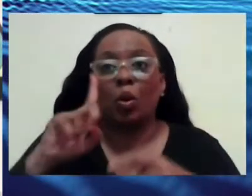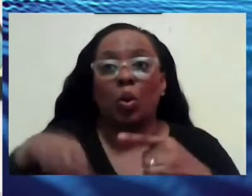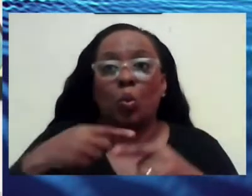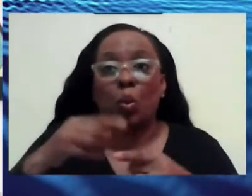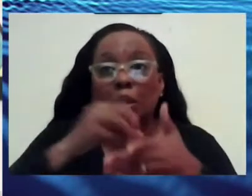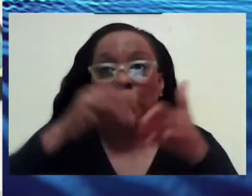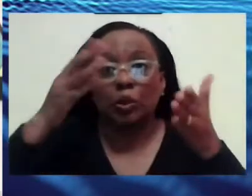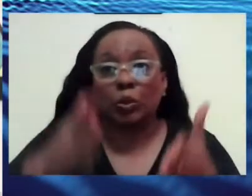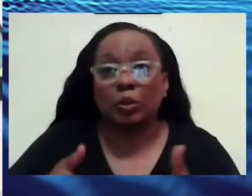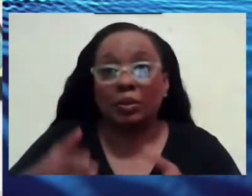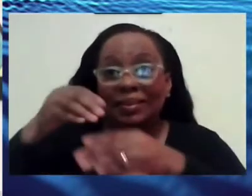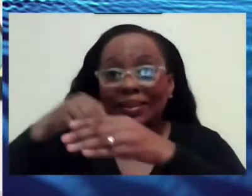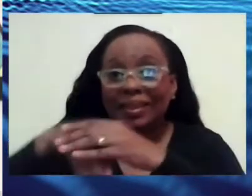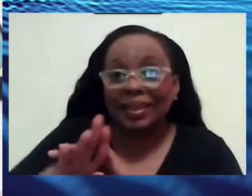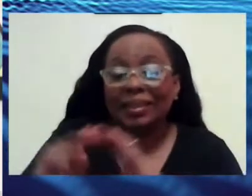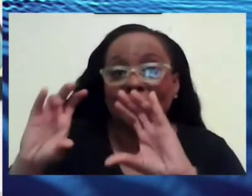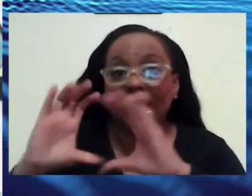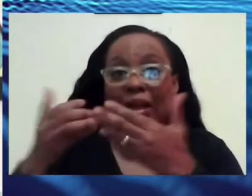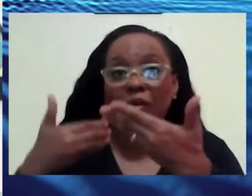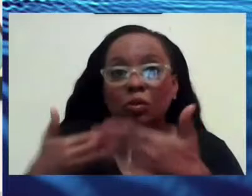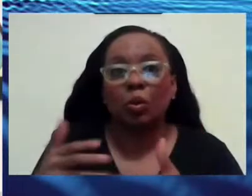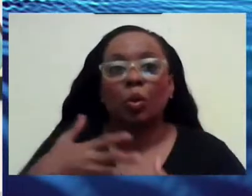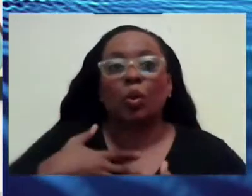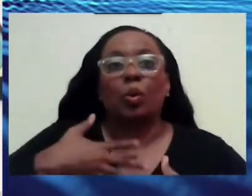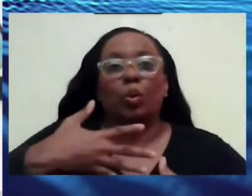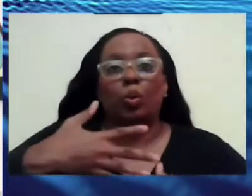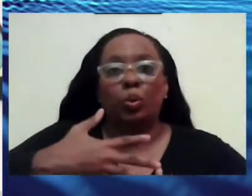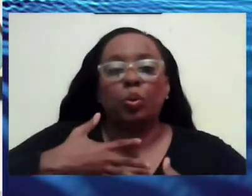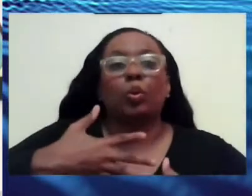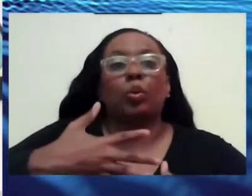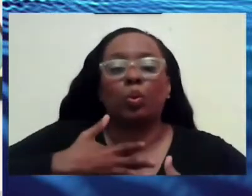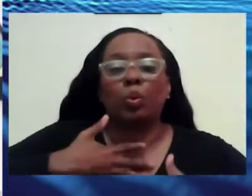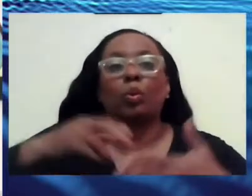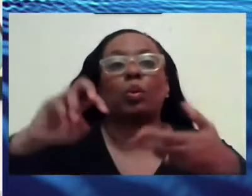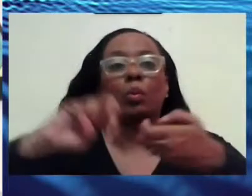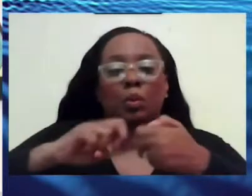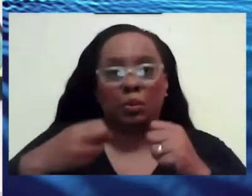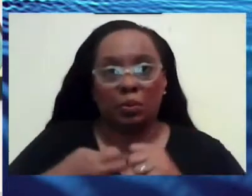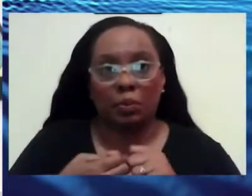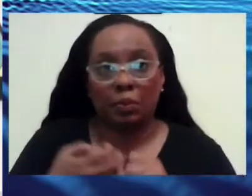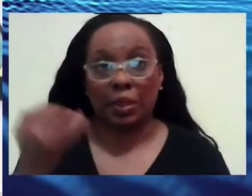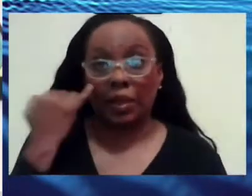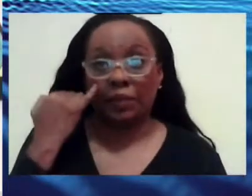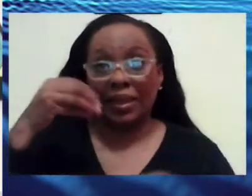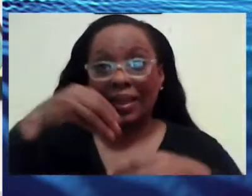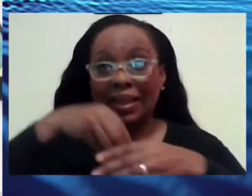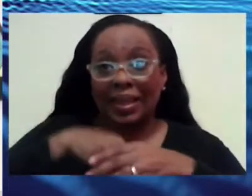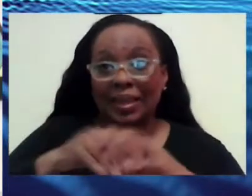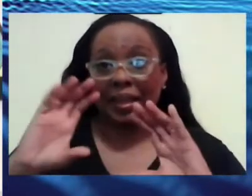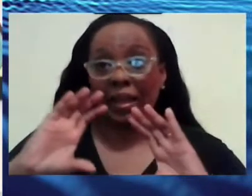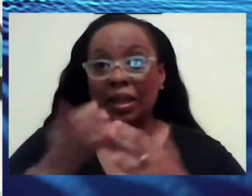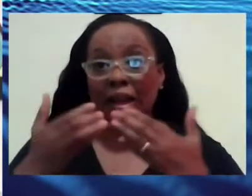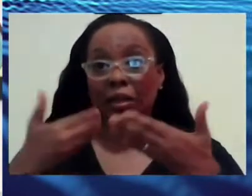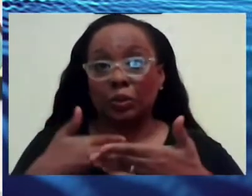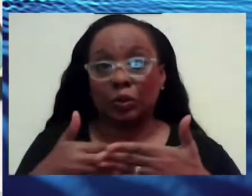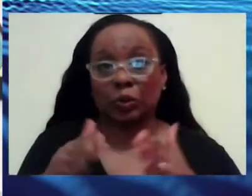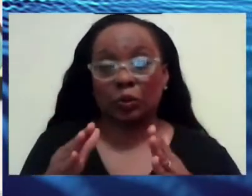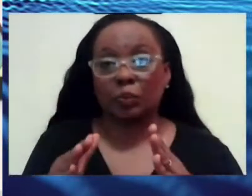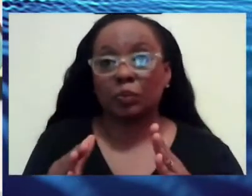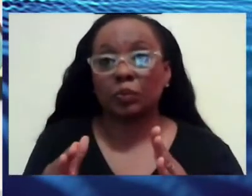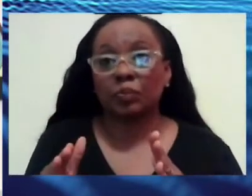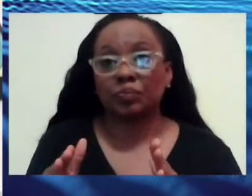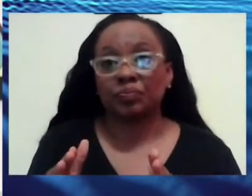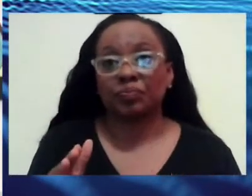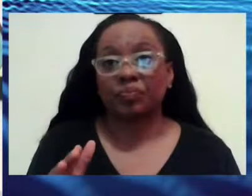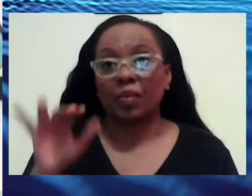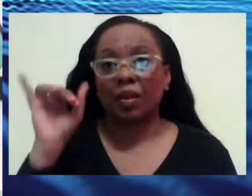school, the ventilation becomes an issue, obviously, if the children are in the classroom for any protracted period of time. And that is why